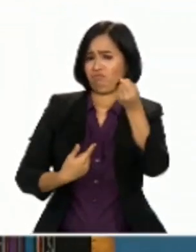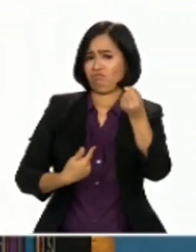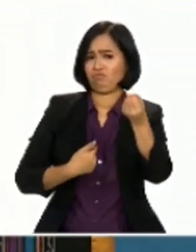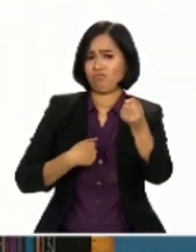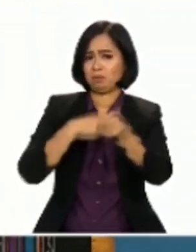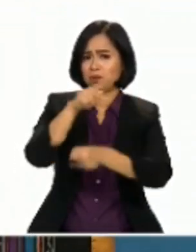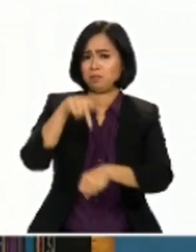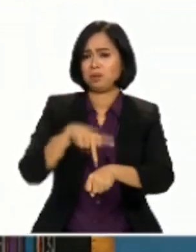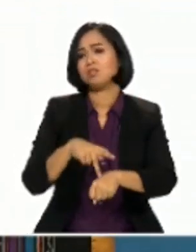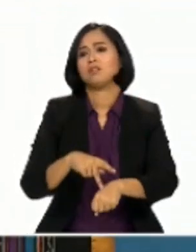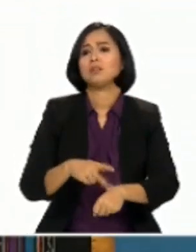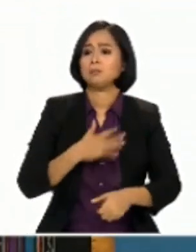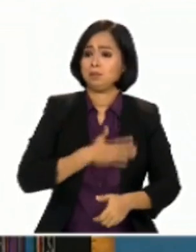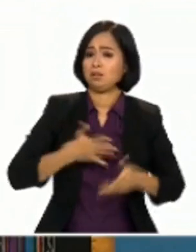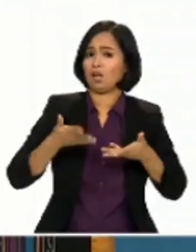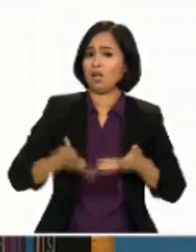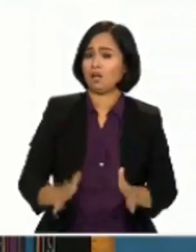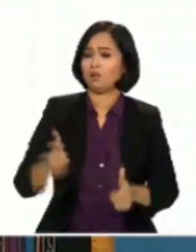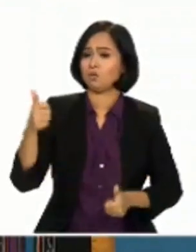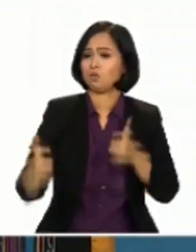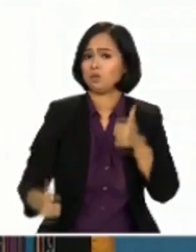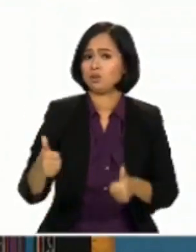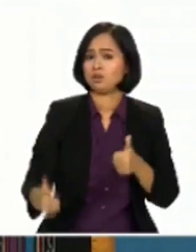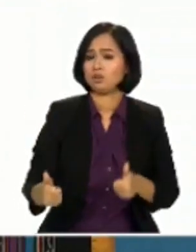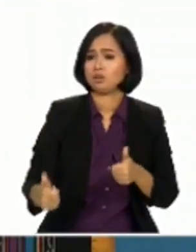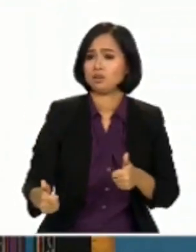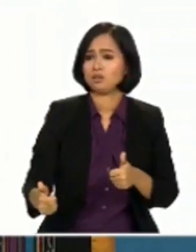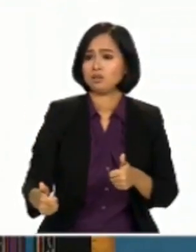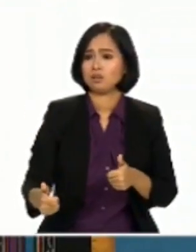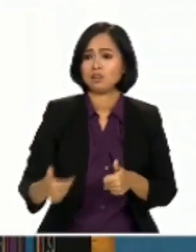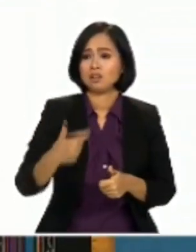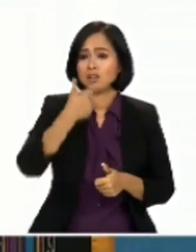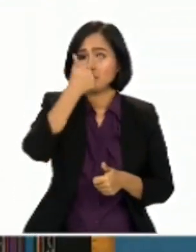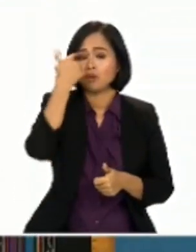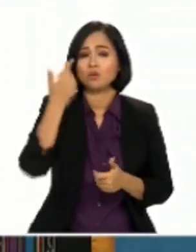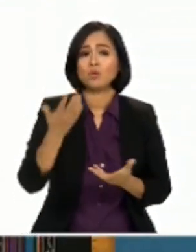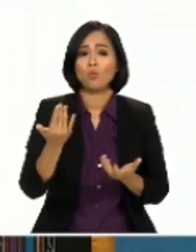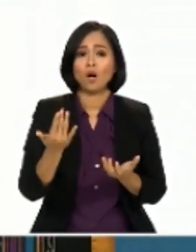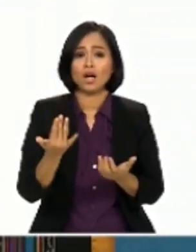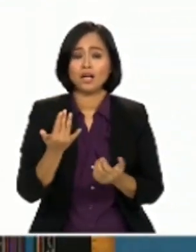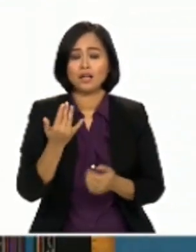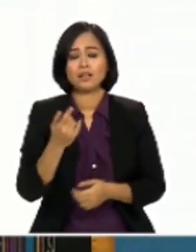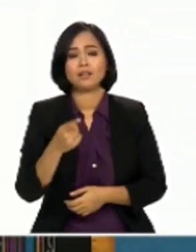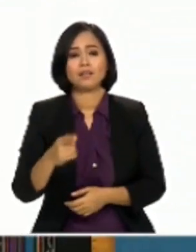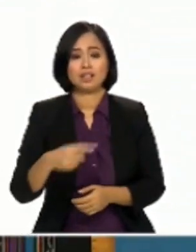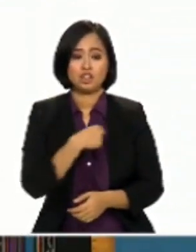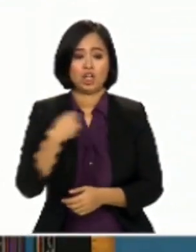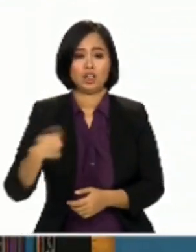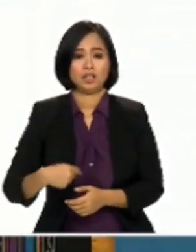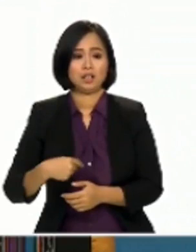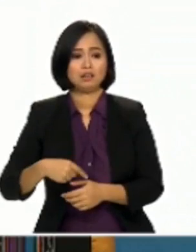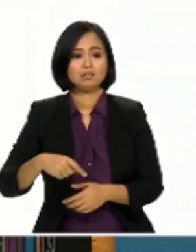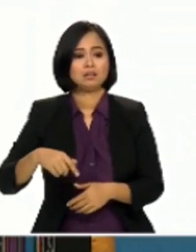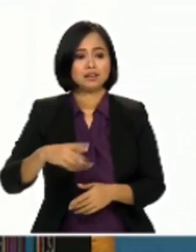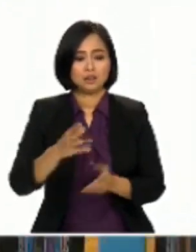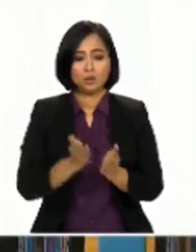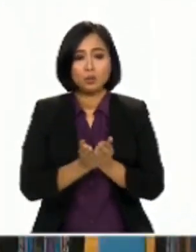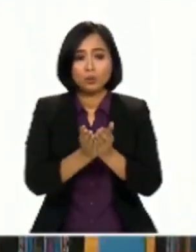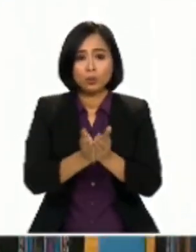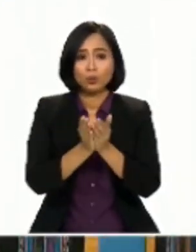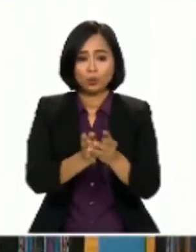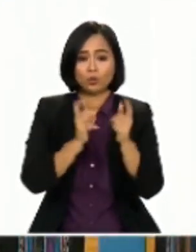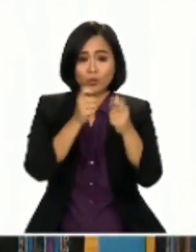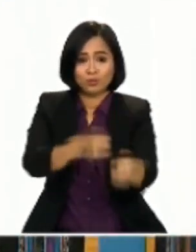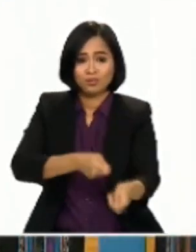ko, please allow, because before that, they were driving away our fishermen.